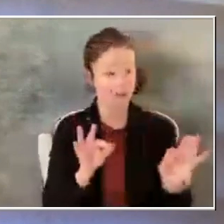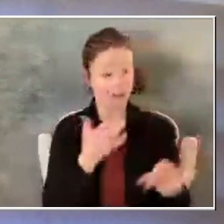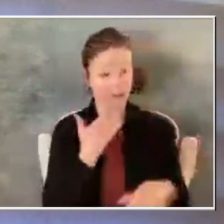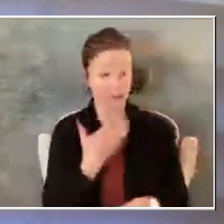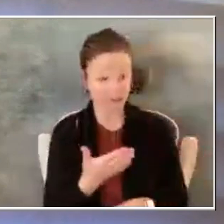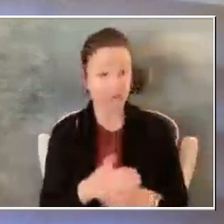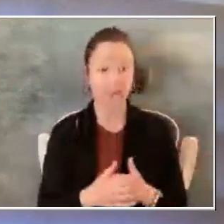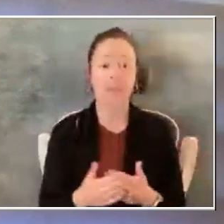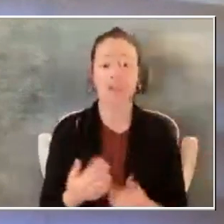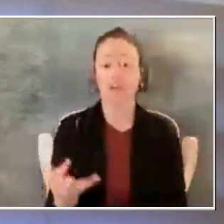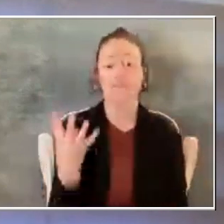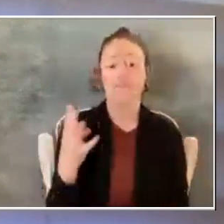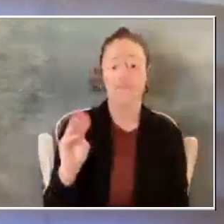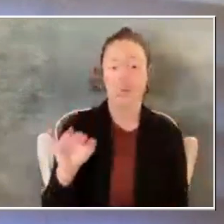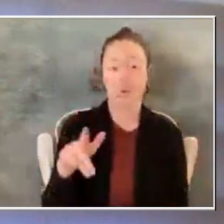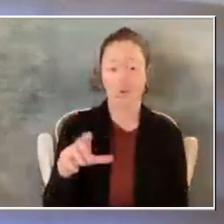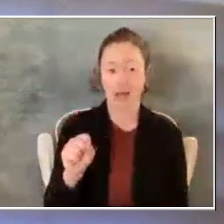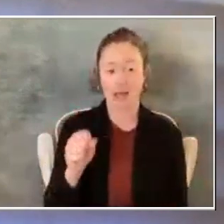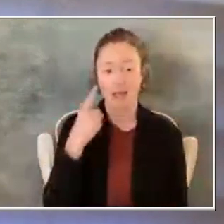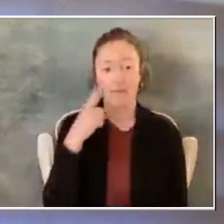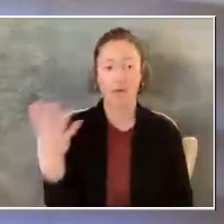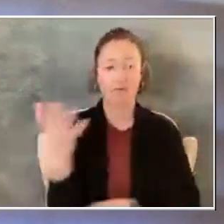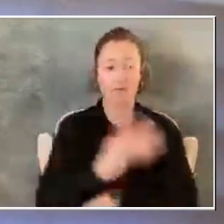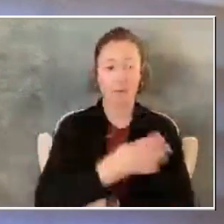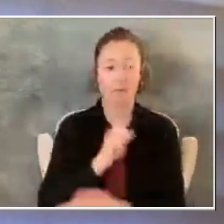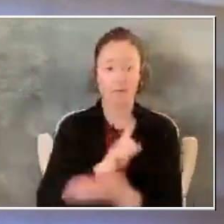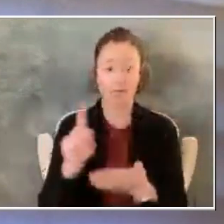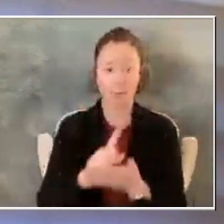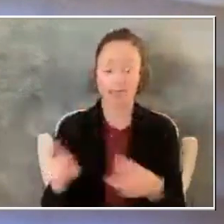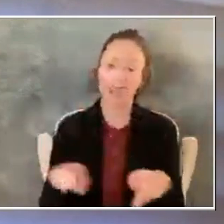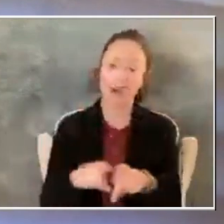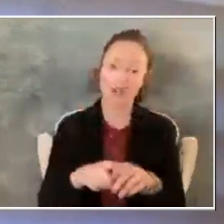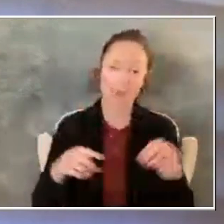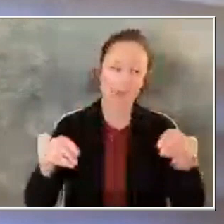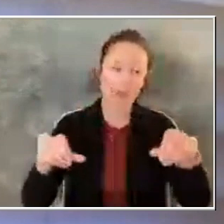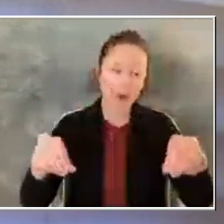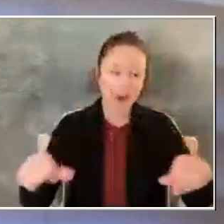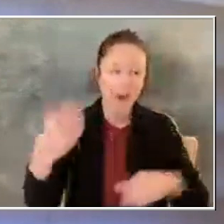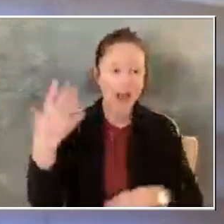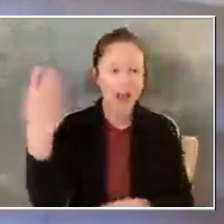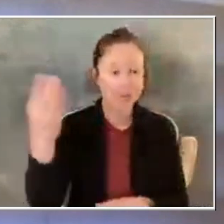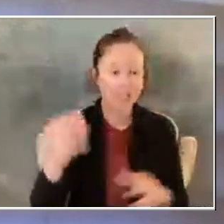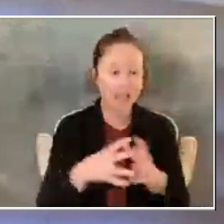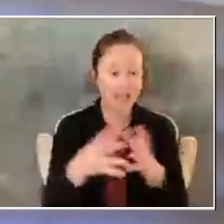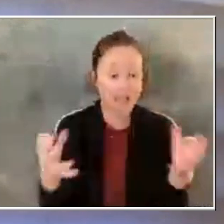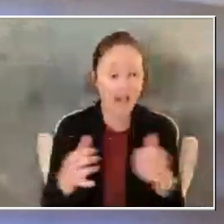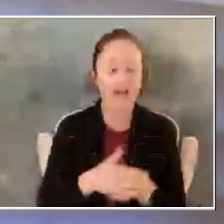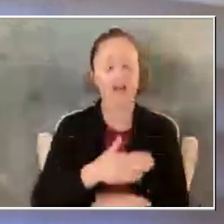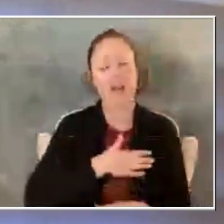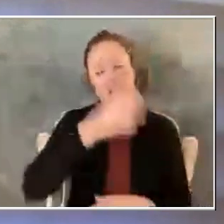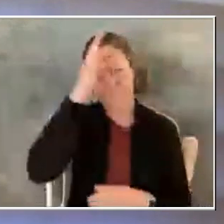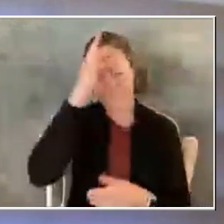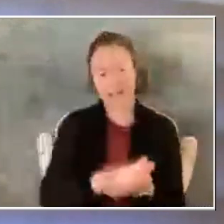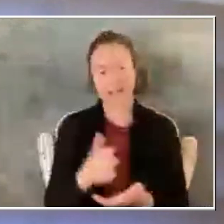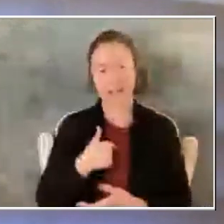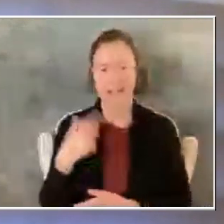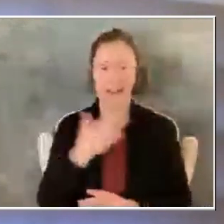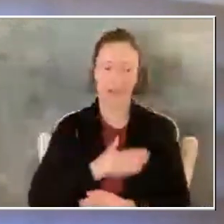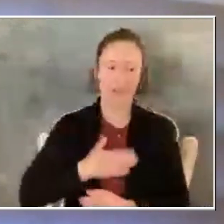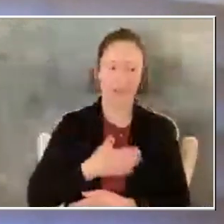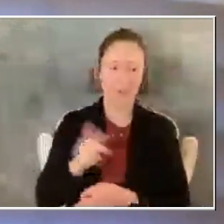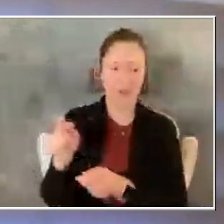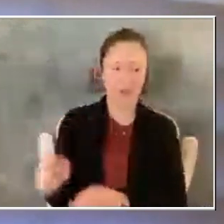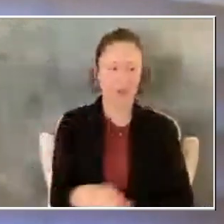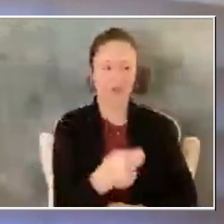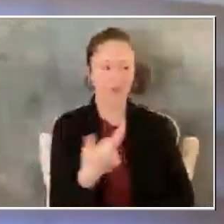miles 4 days a week, and I garden, so I'm outside a lot, and my husband and I like to play golf when we have time.